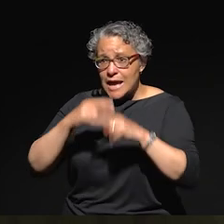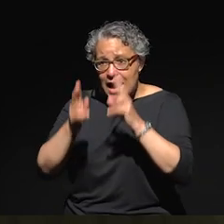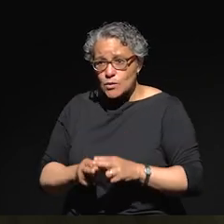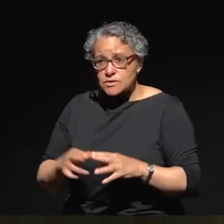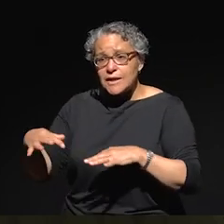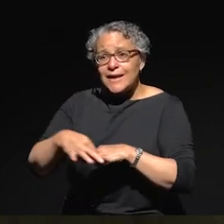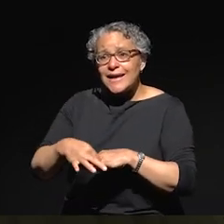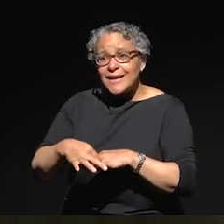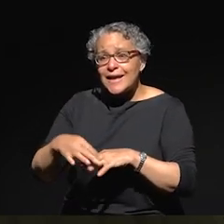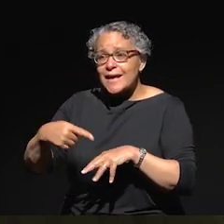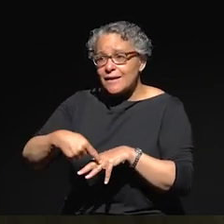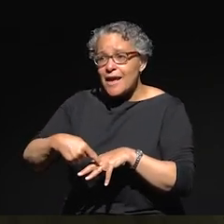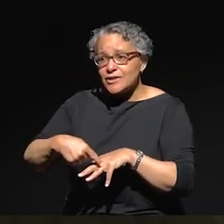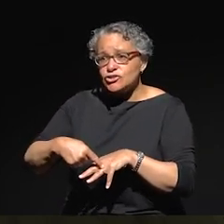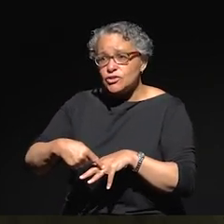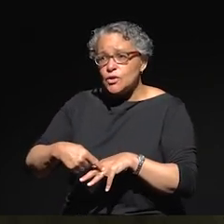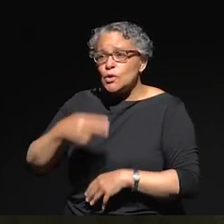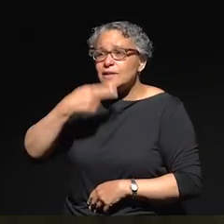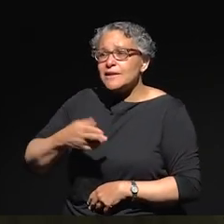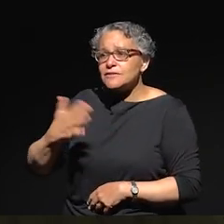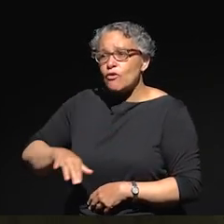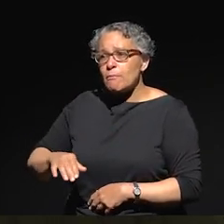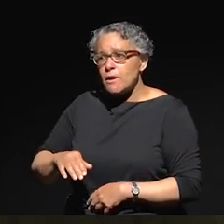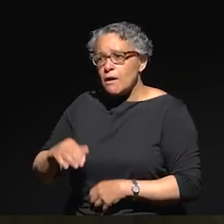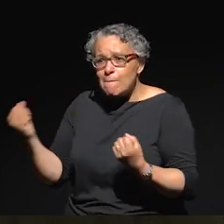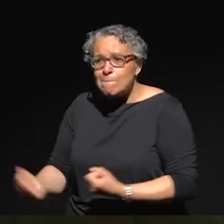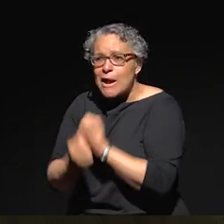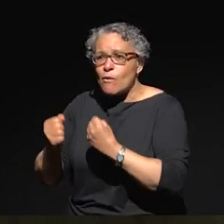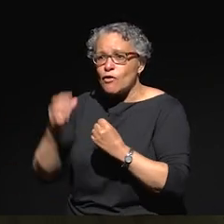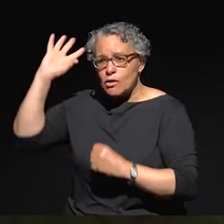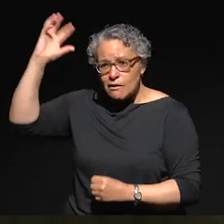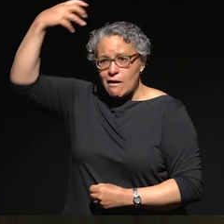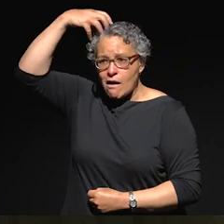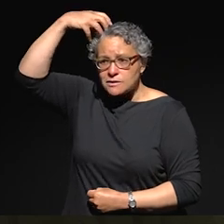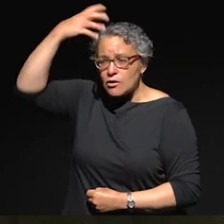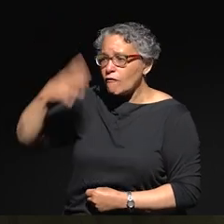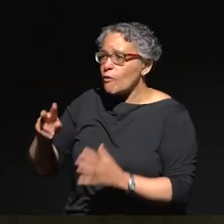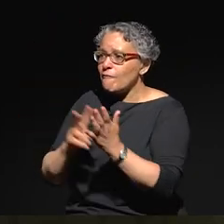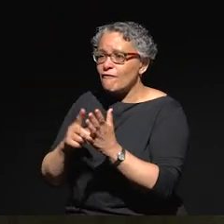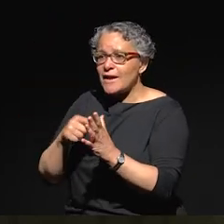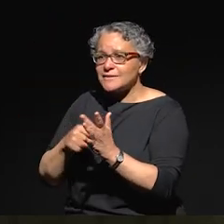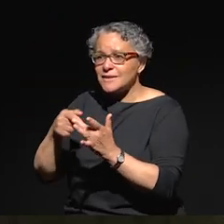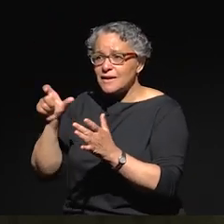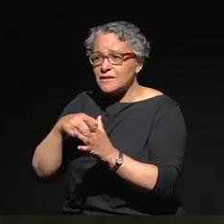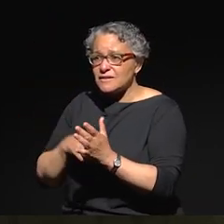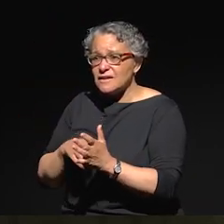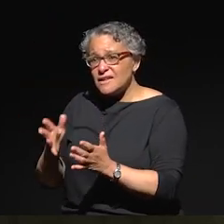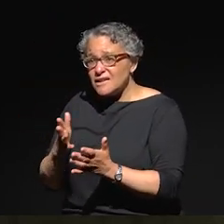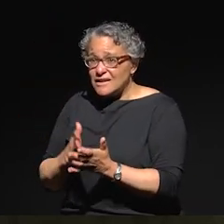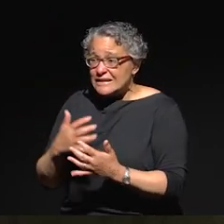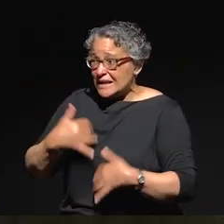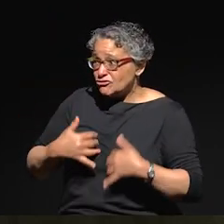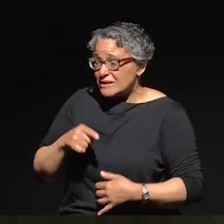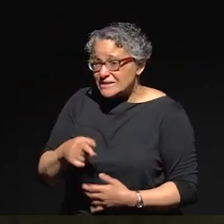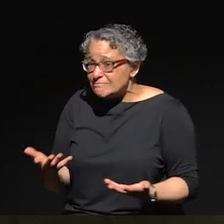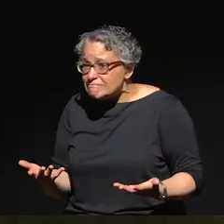to the niece of one of the most powerful cardinals in the Vatican, not something he was particularly interested in. I mean, we